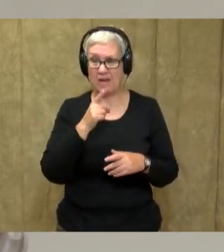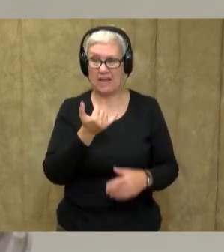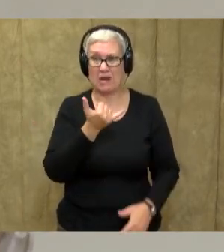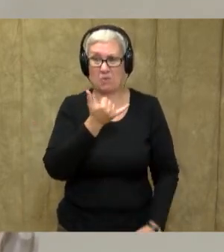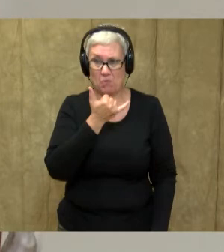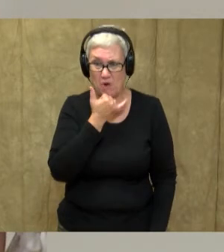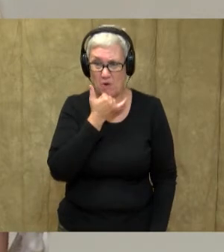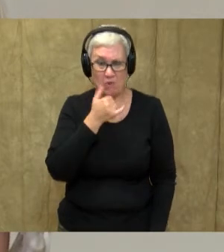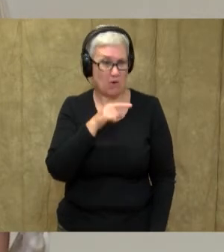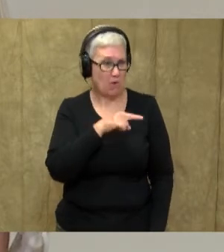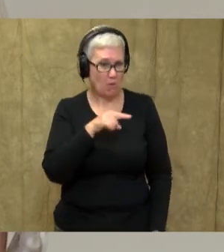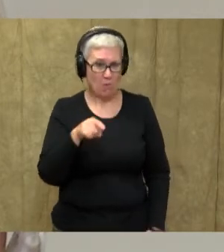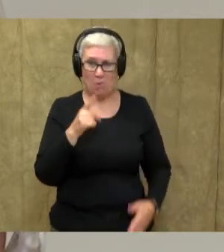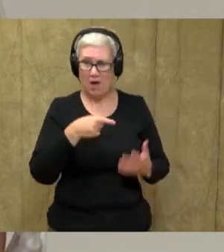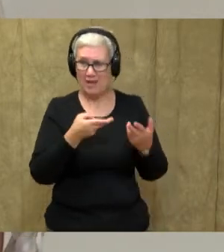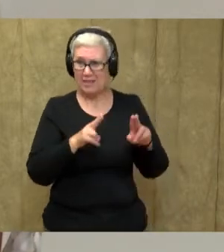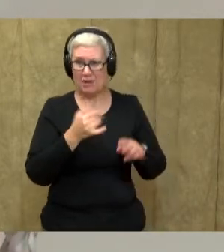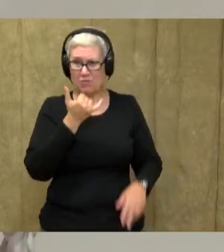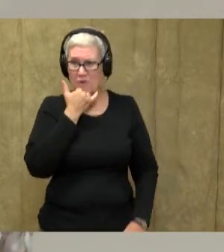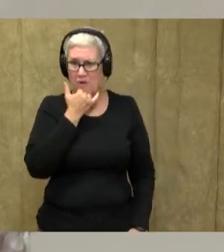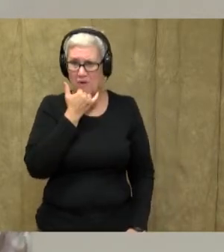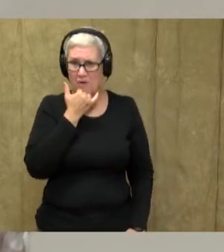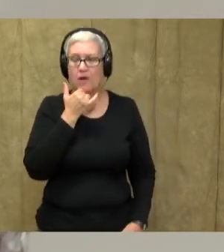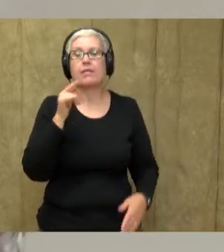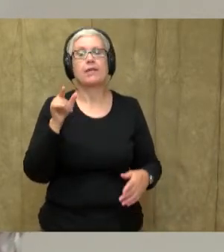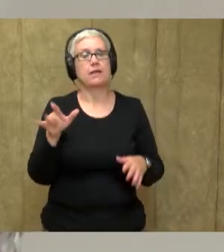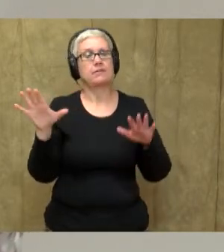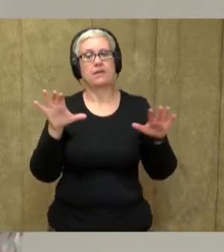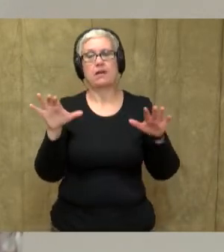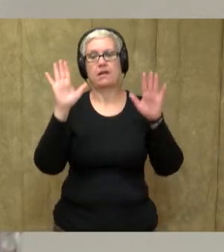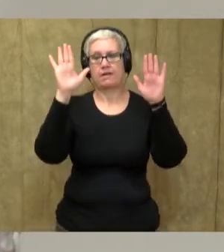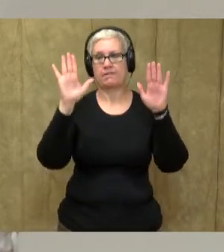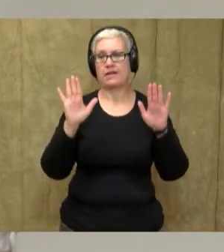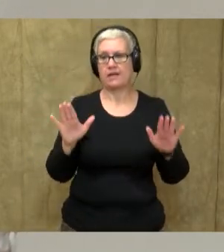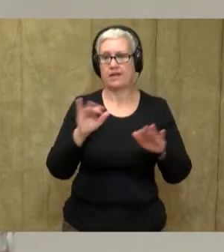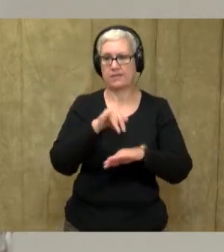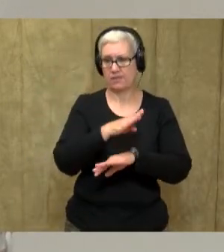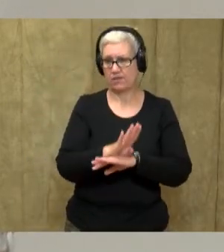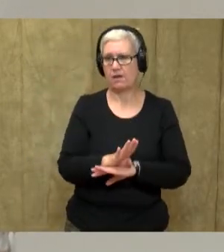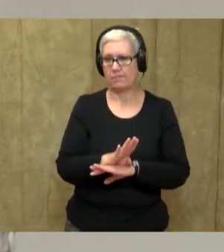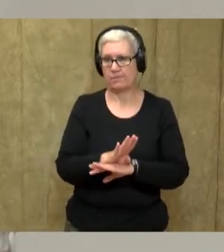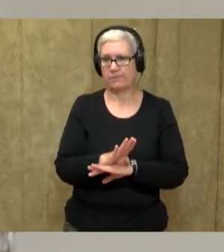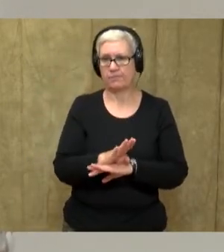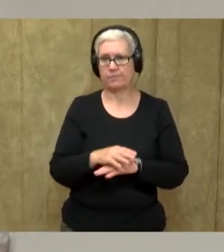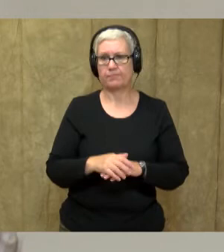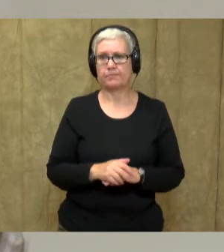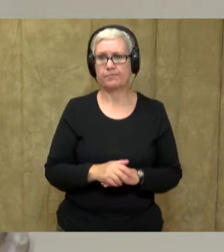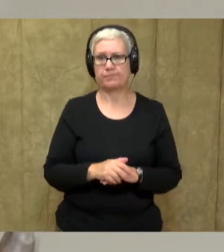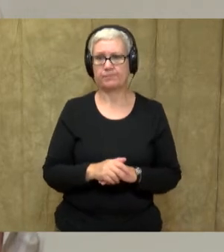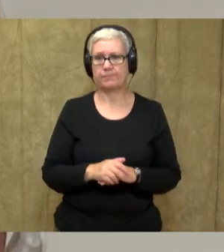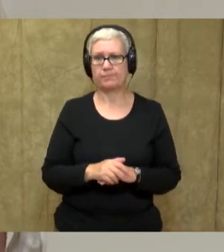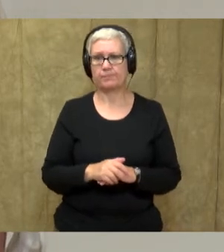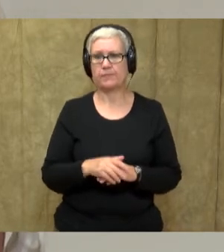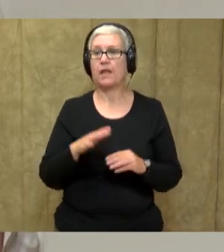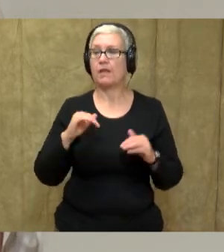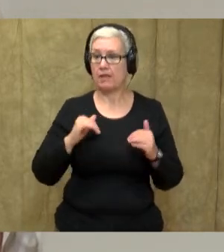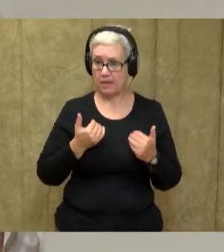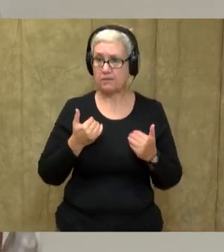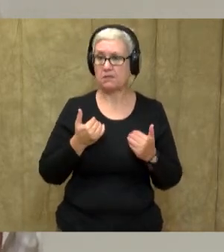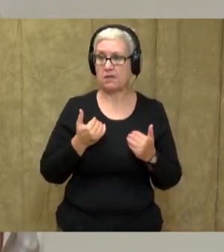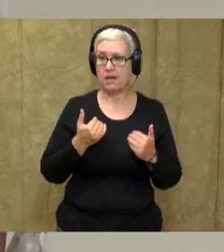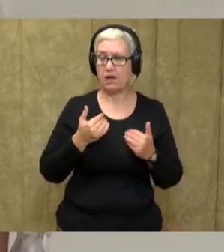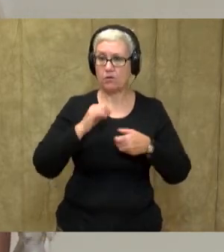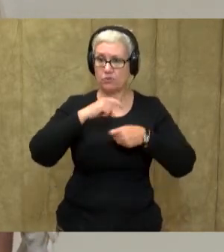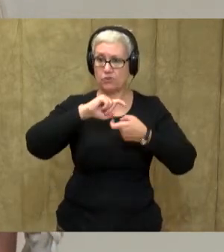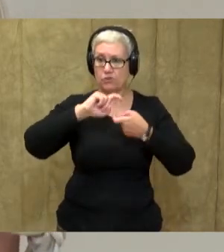wrong, then he's done a really fantastic job, right? And that's how people make change. That's